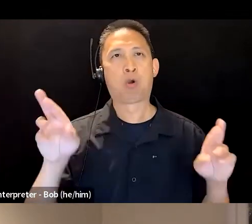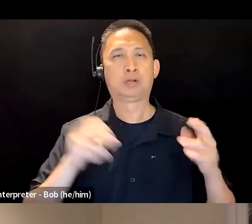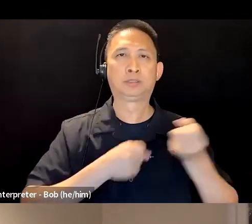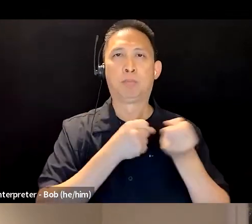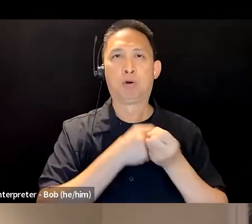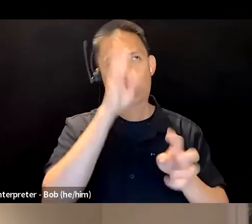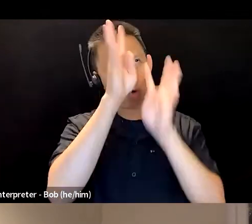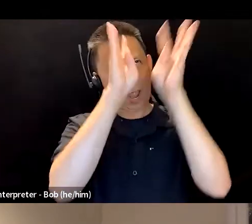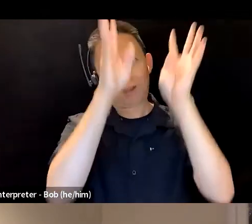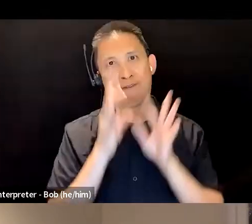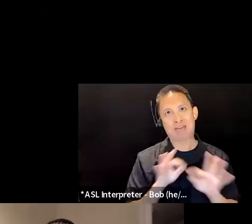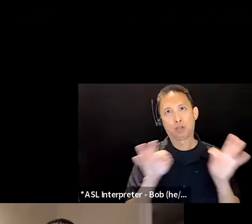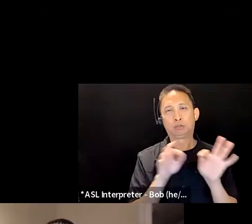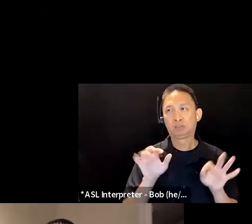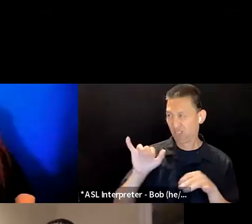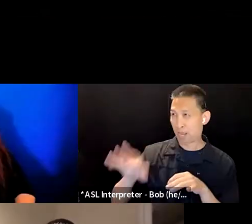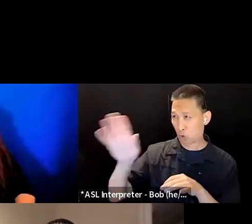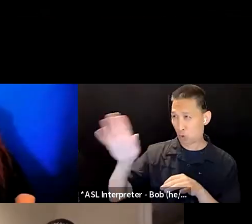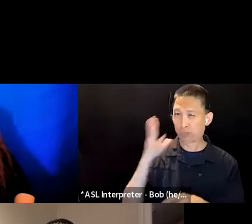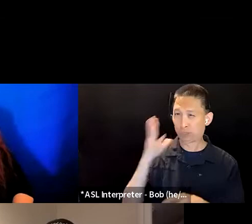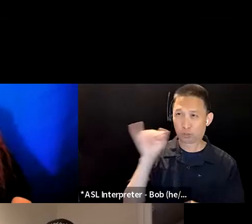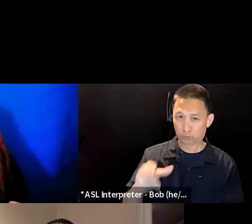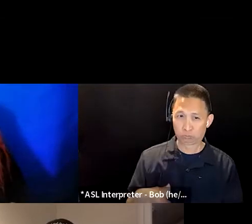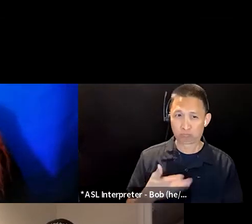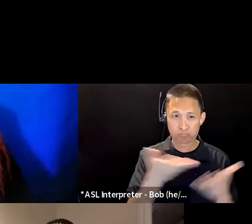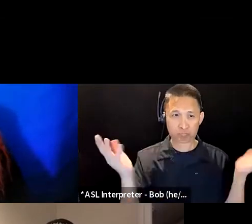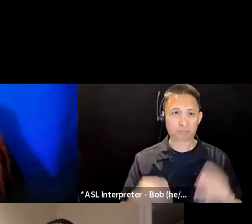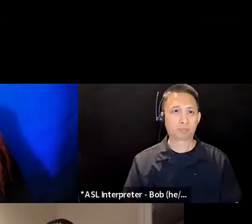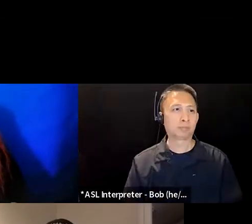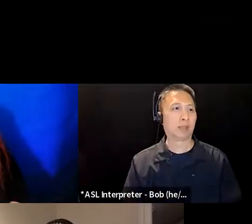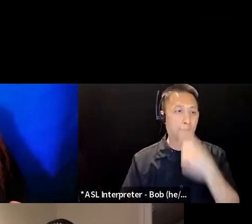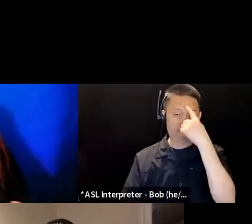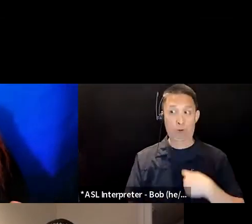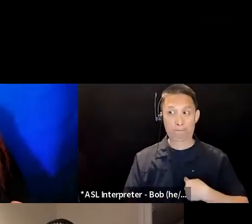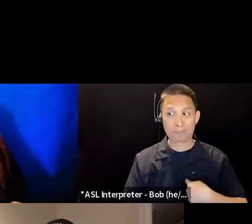been your experience, Ayse? In terms of audiences of public media?